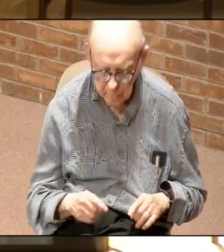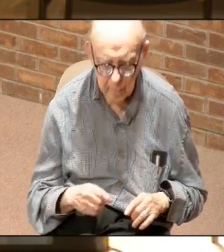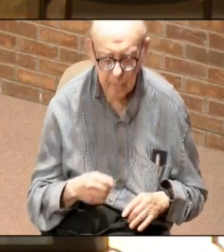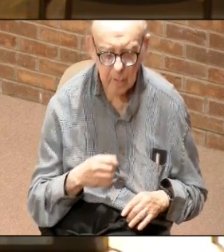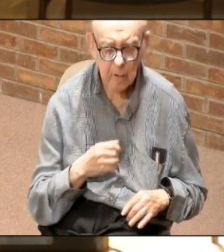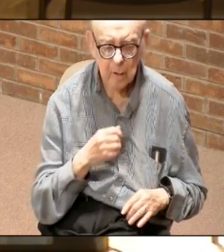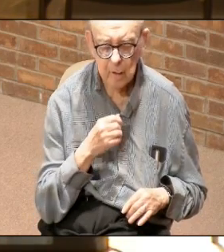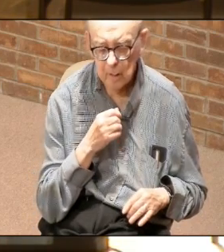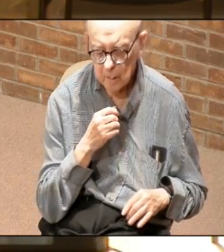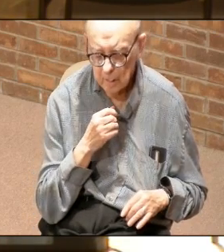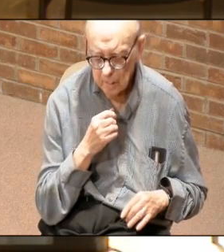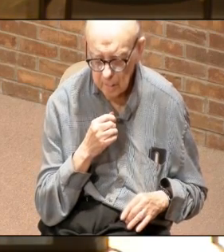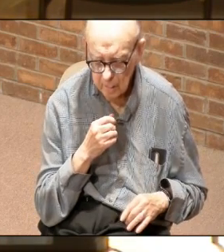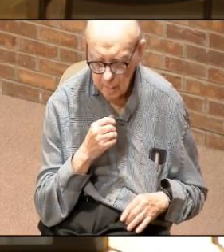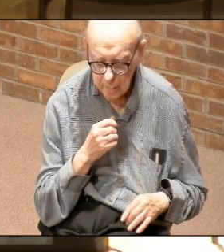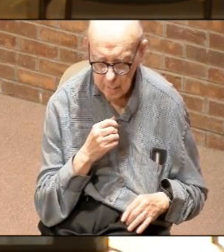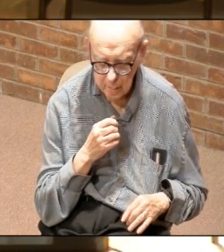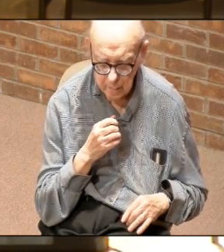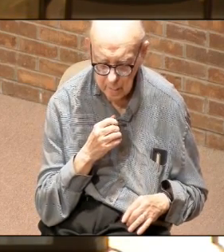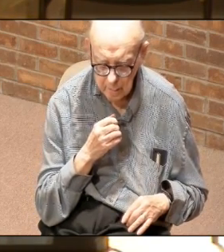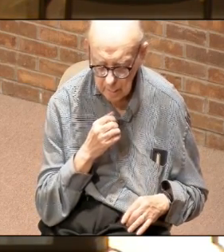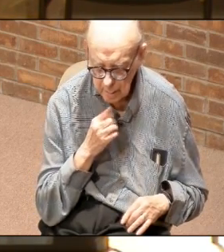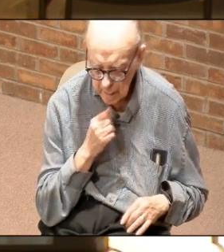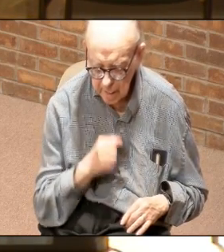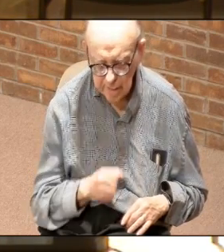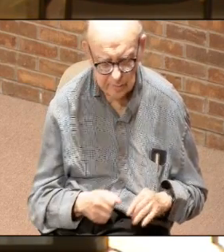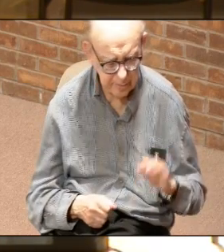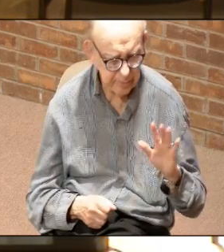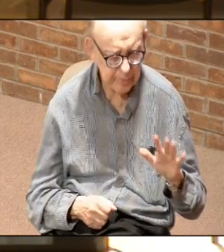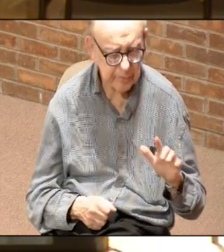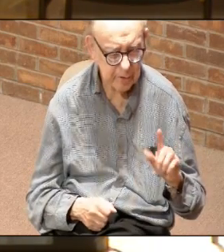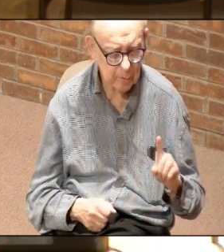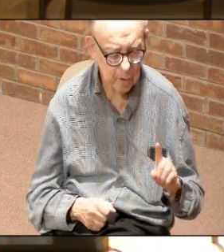20, when he was 51 years old.